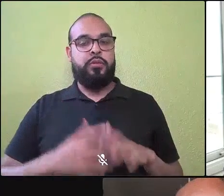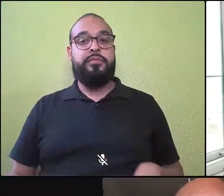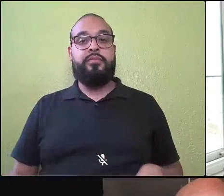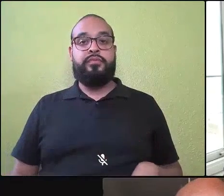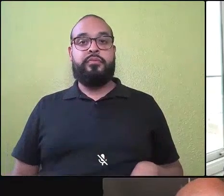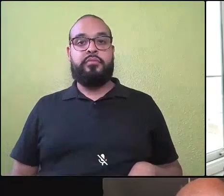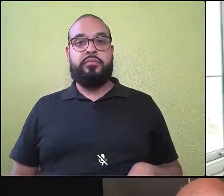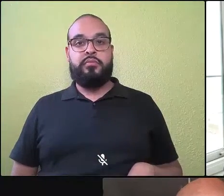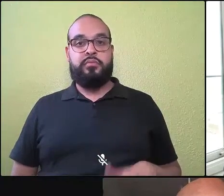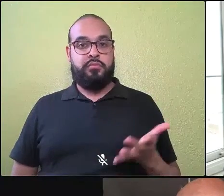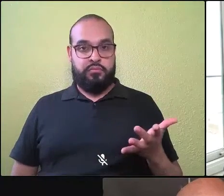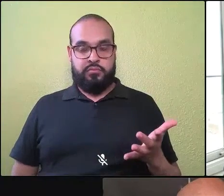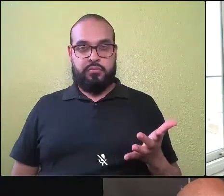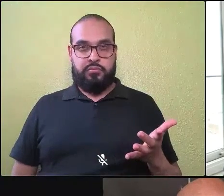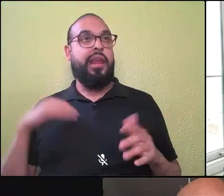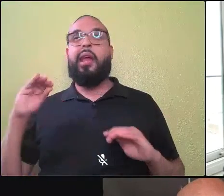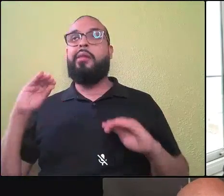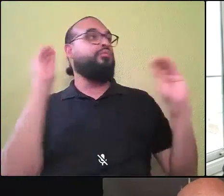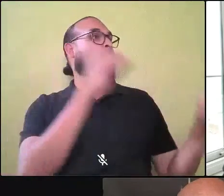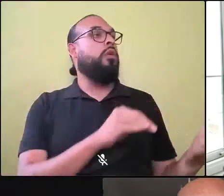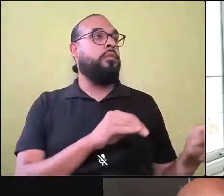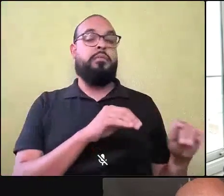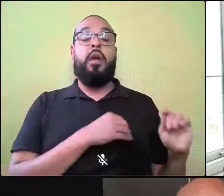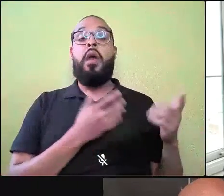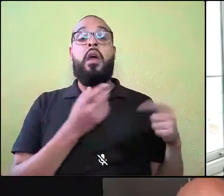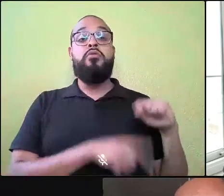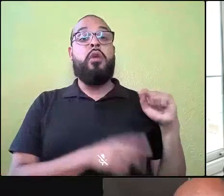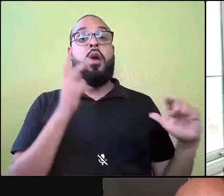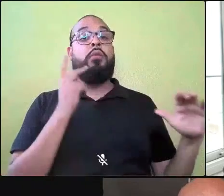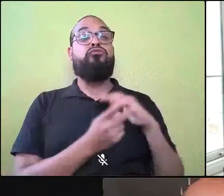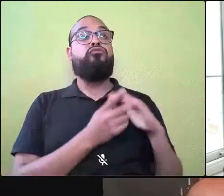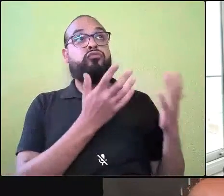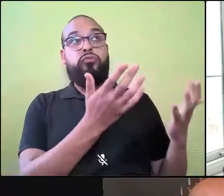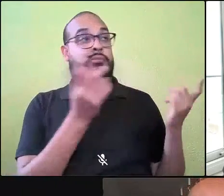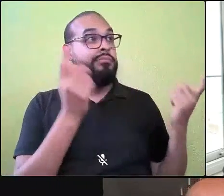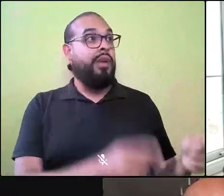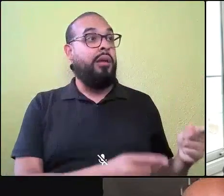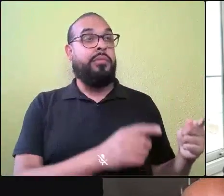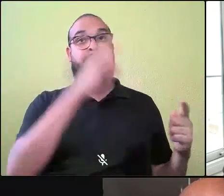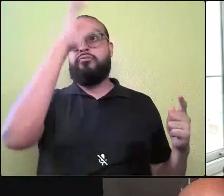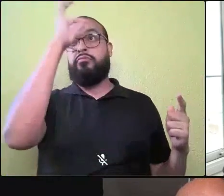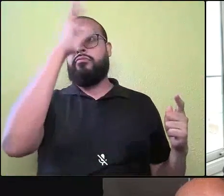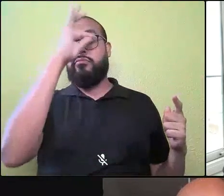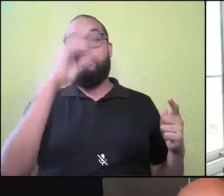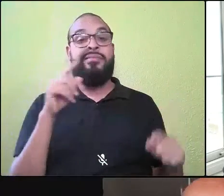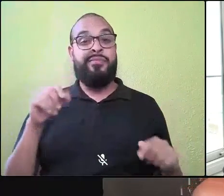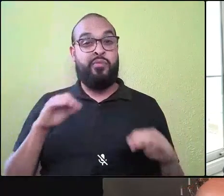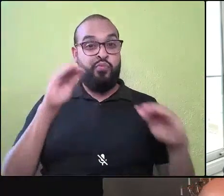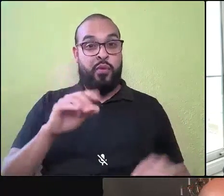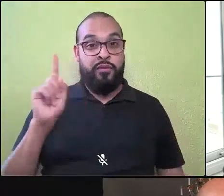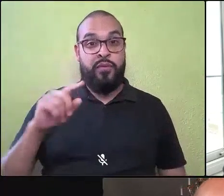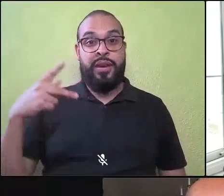really not understanding what I was getting myself into. I moved to the Peninsula, for anyone who knows the Bay, and it was one of the worst decisions I could have made in my